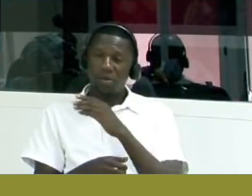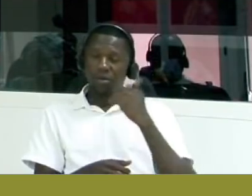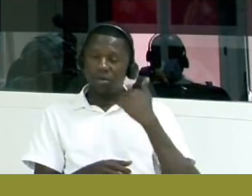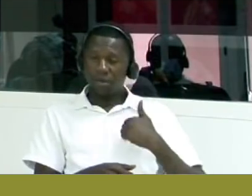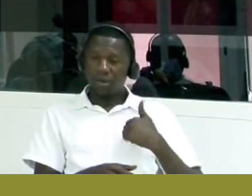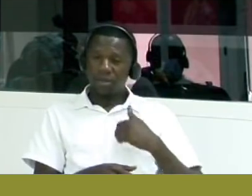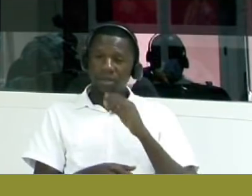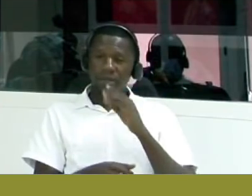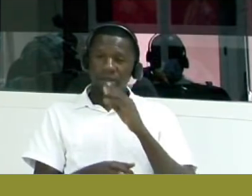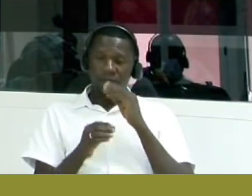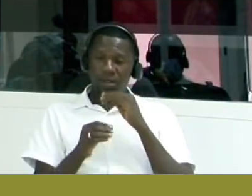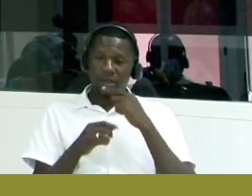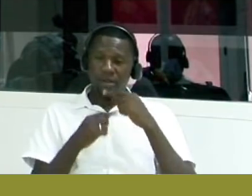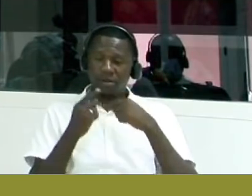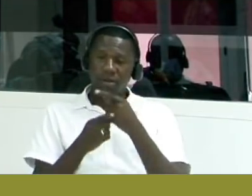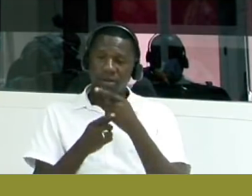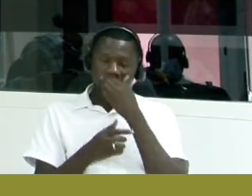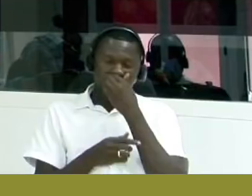meeting.